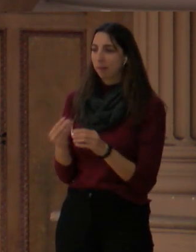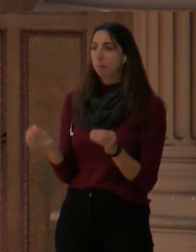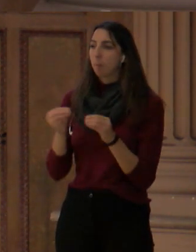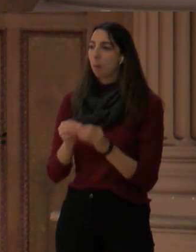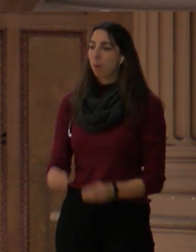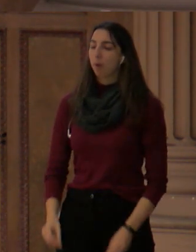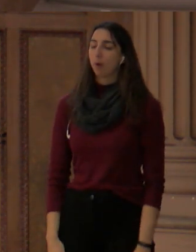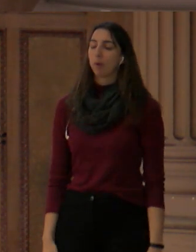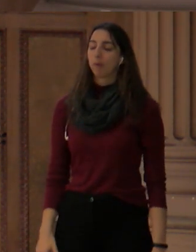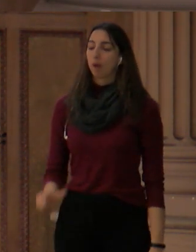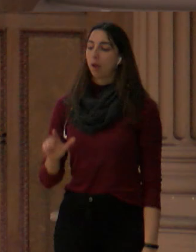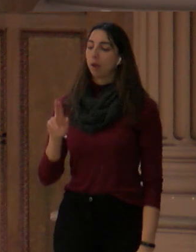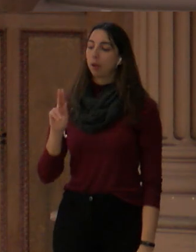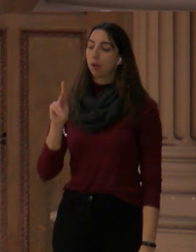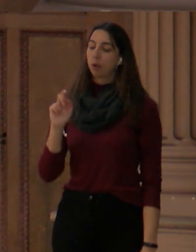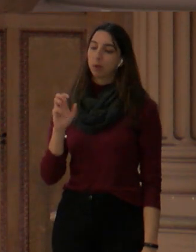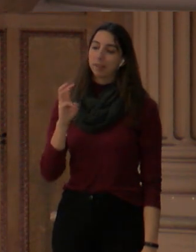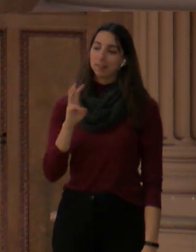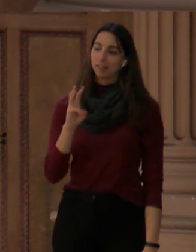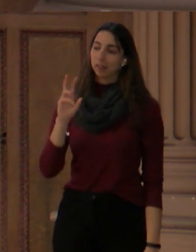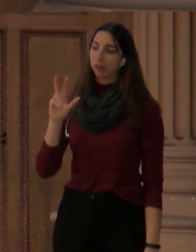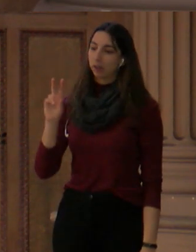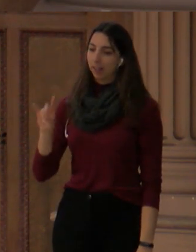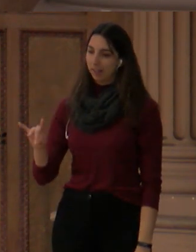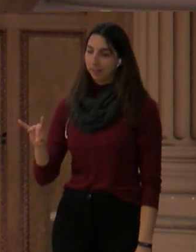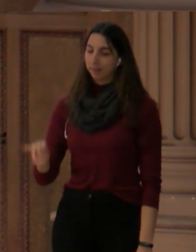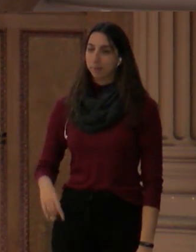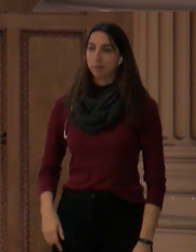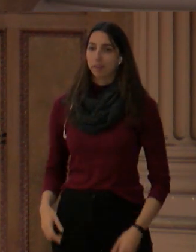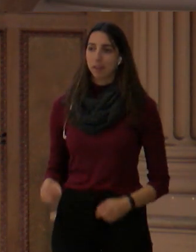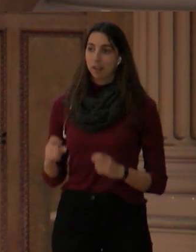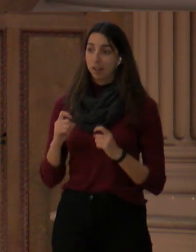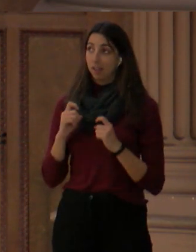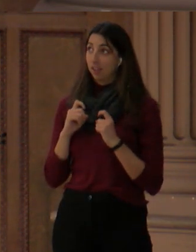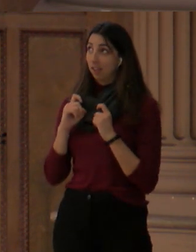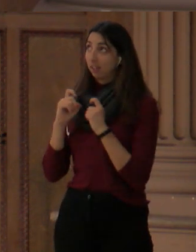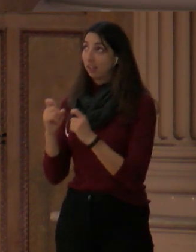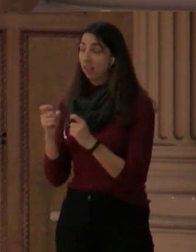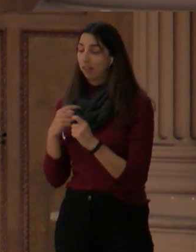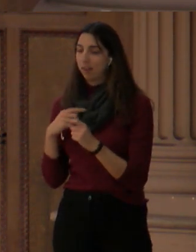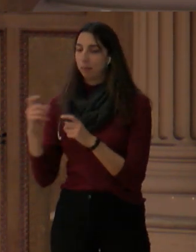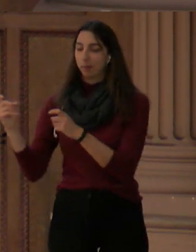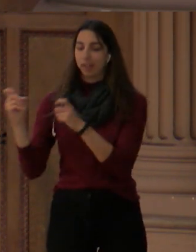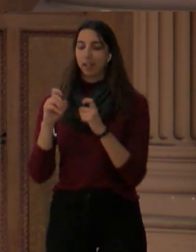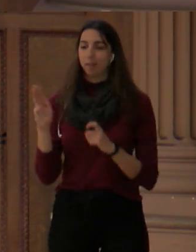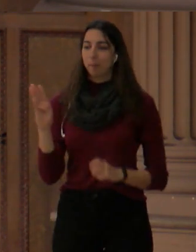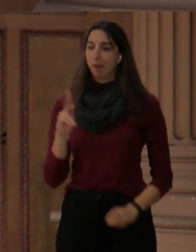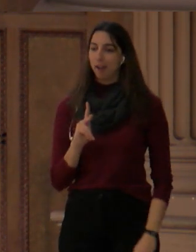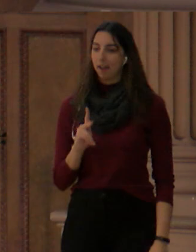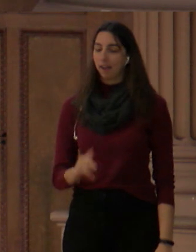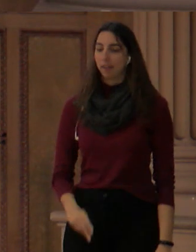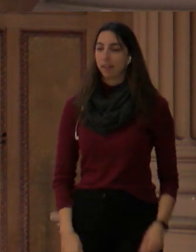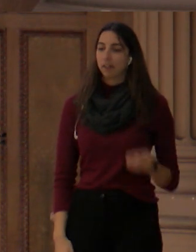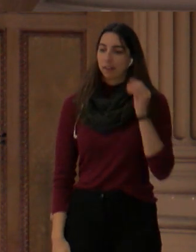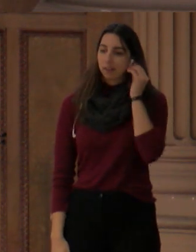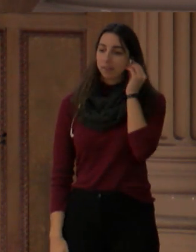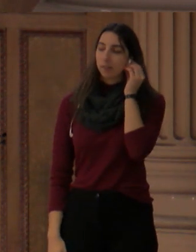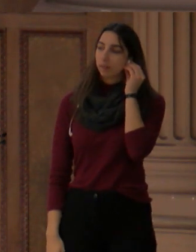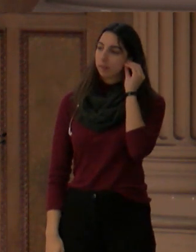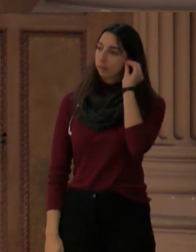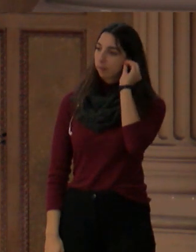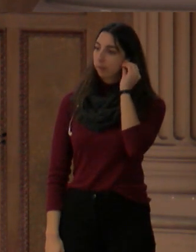Luke 6, 38, said, give and it'll be given to you. Good measure pressed down, shaken together, running over, will be put into your lap.